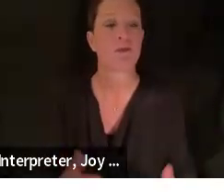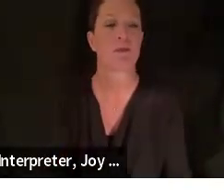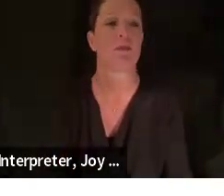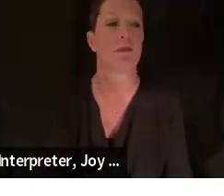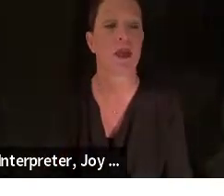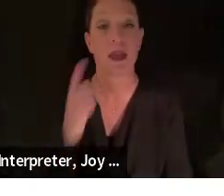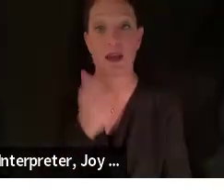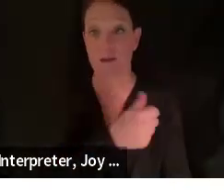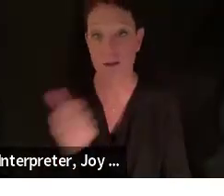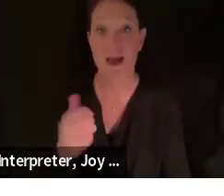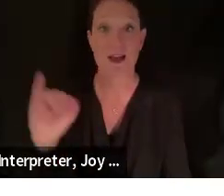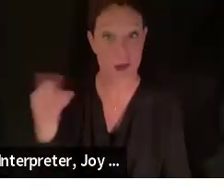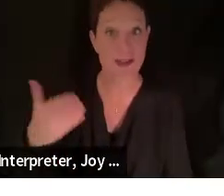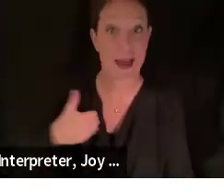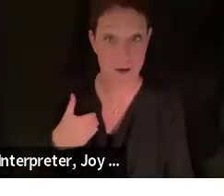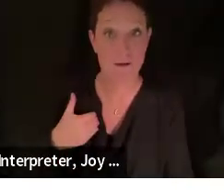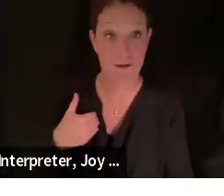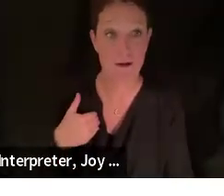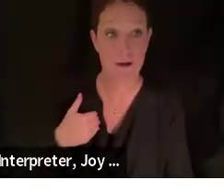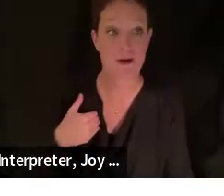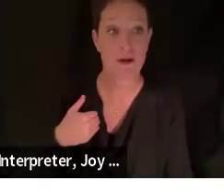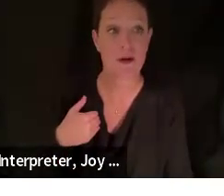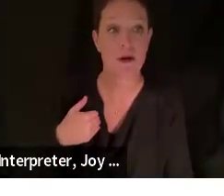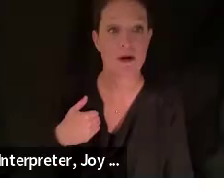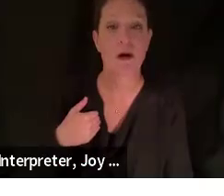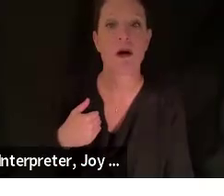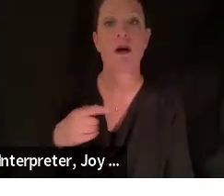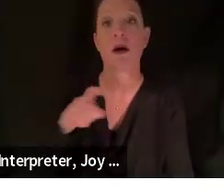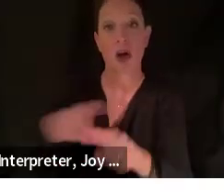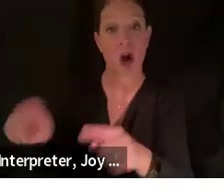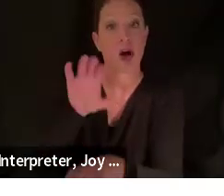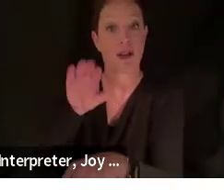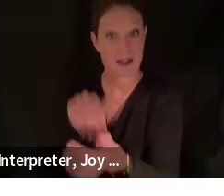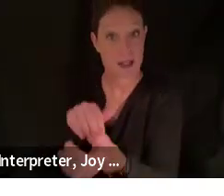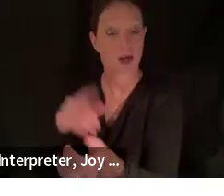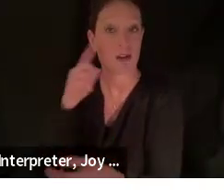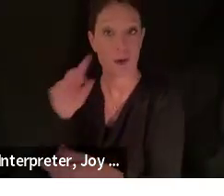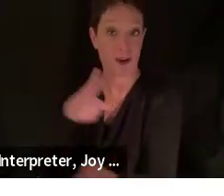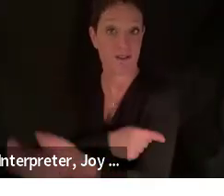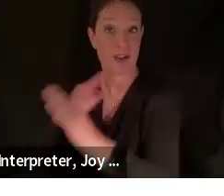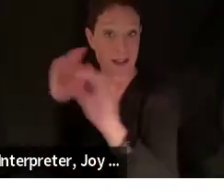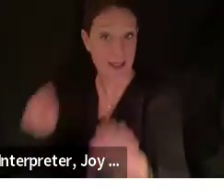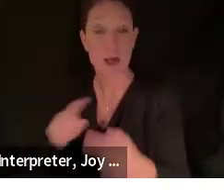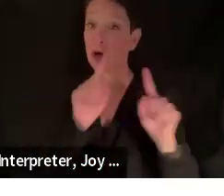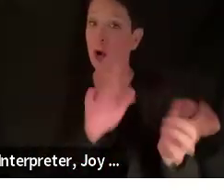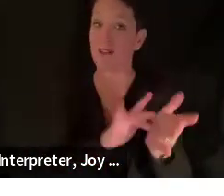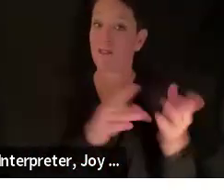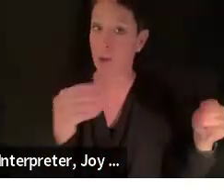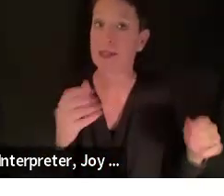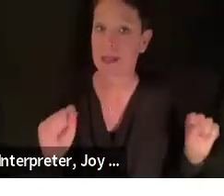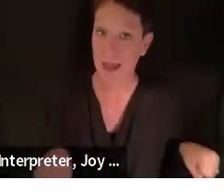If you have health insurance, you want to make an appointment with your doctor to get your vaccines, or you can visit a pharmacy